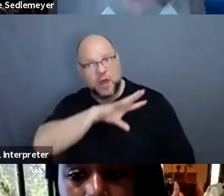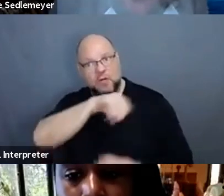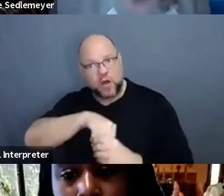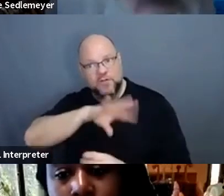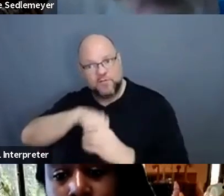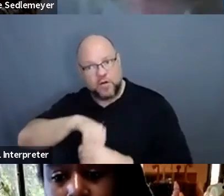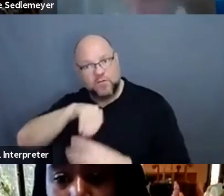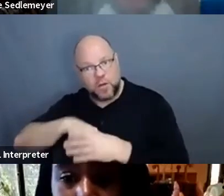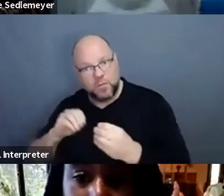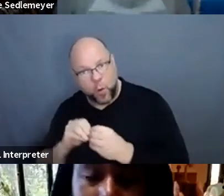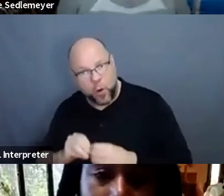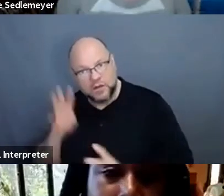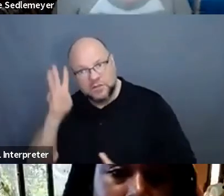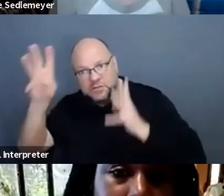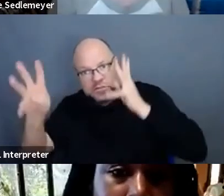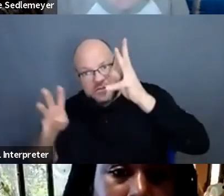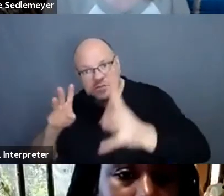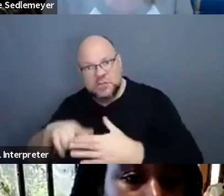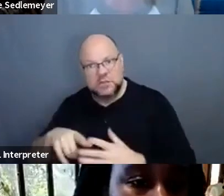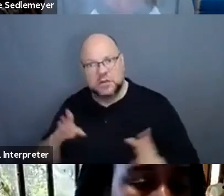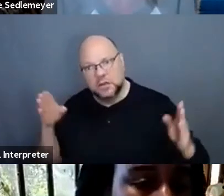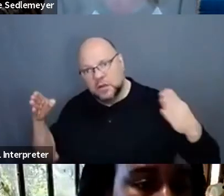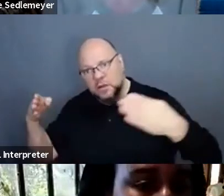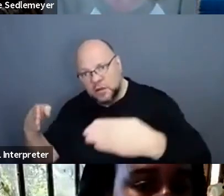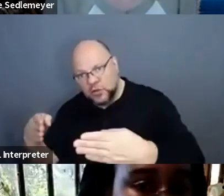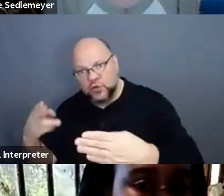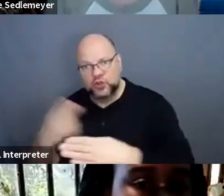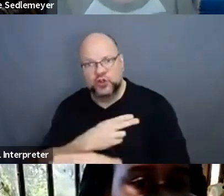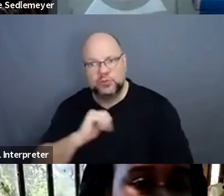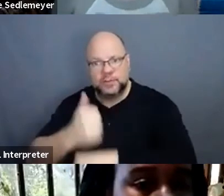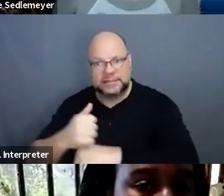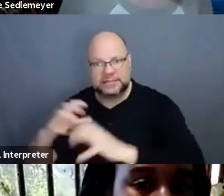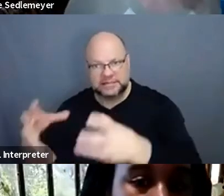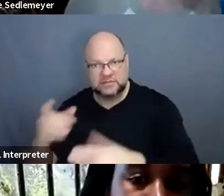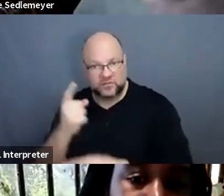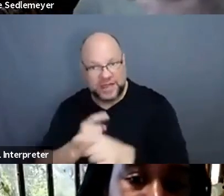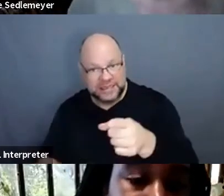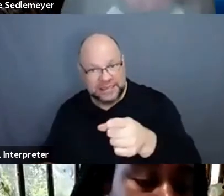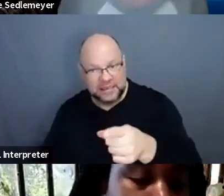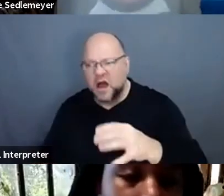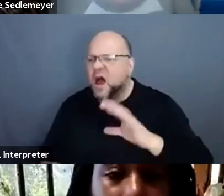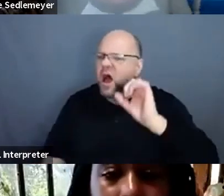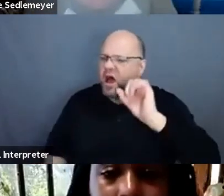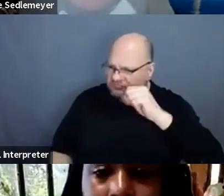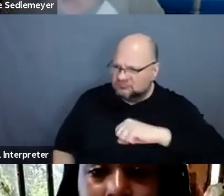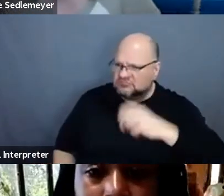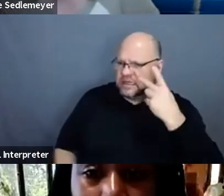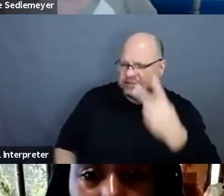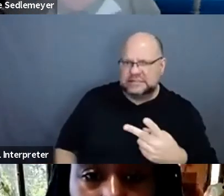seeing more innovations coming out, tailoring towards the consumer base. Yeah, so I would say like